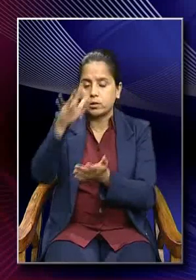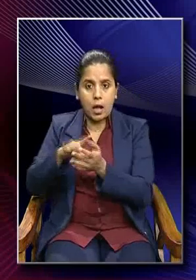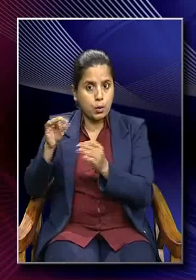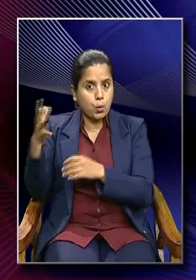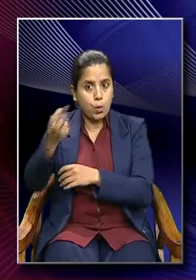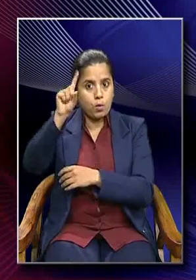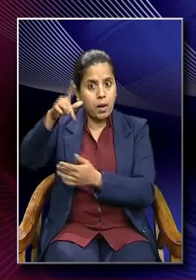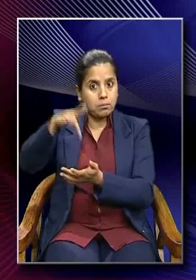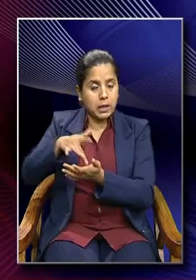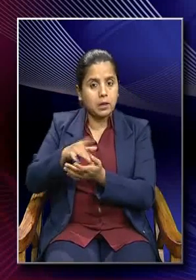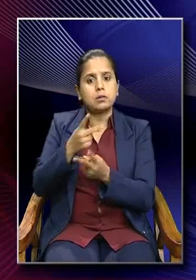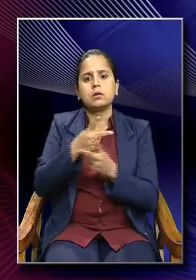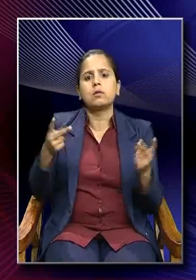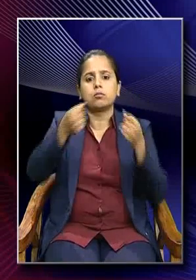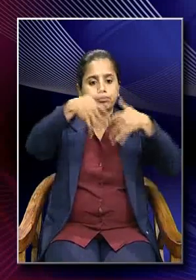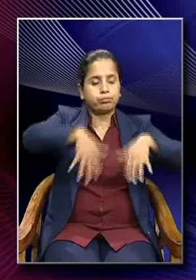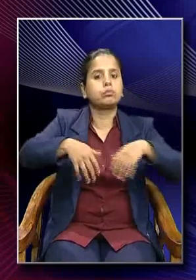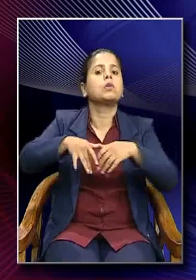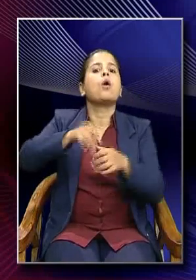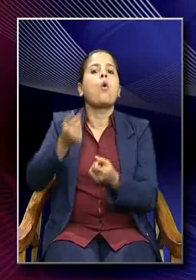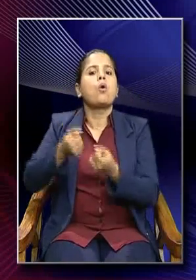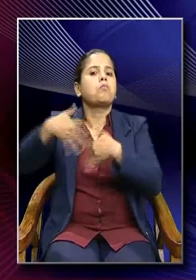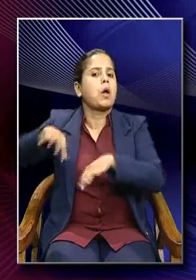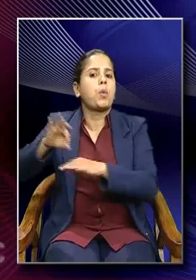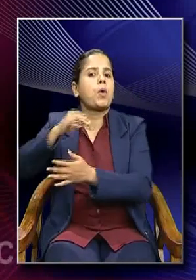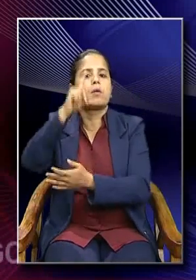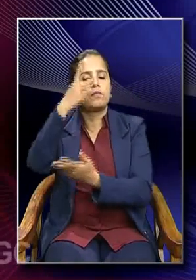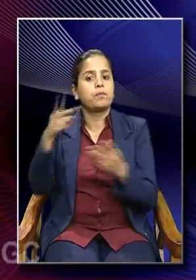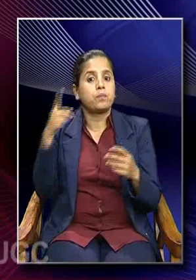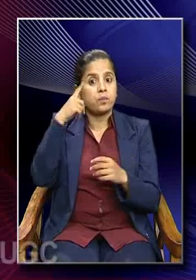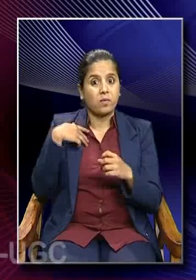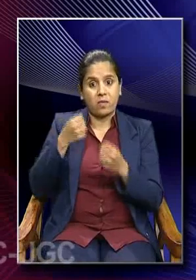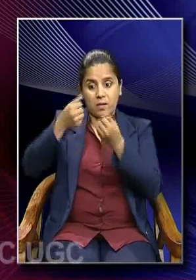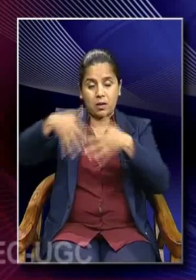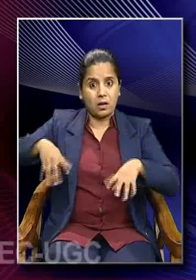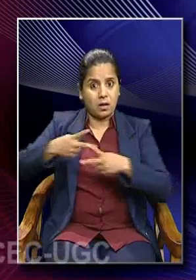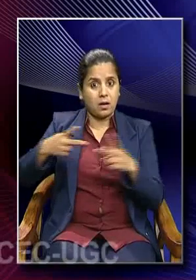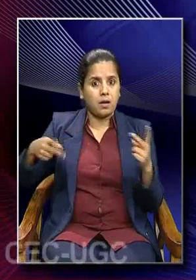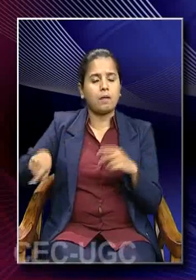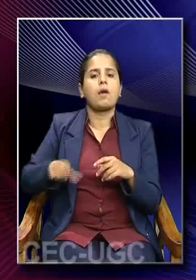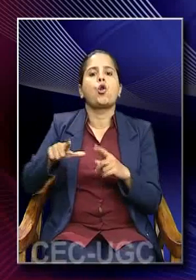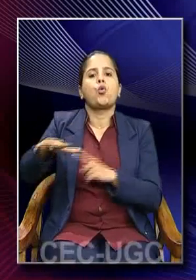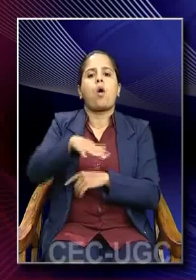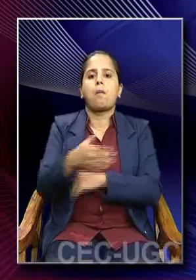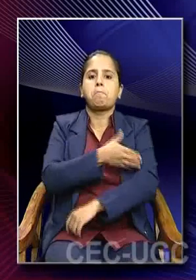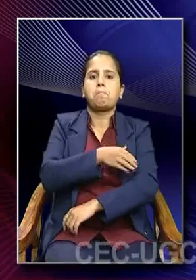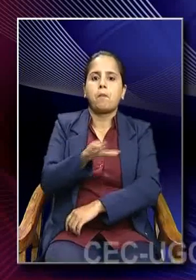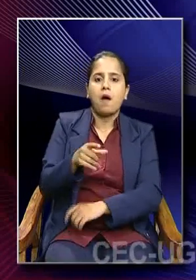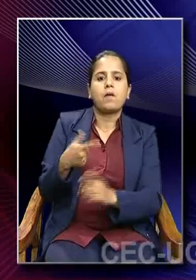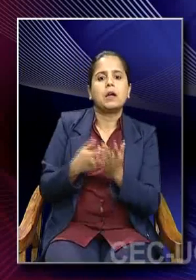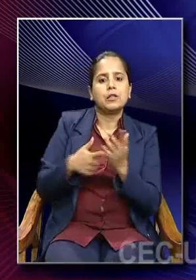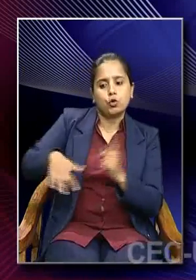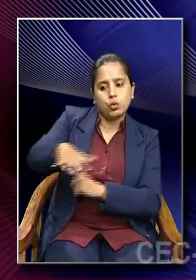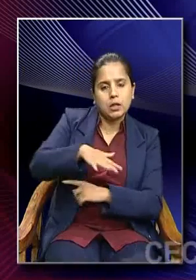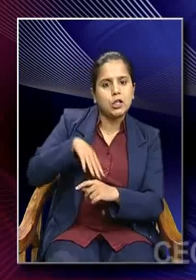energy transition, achieving the security, a decentralized system empowers local communities, regional societies, making